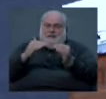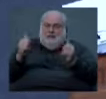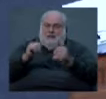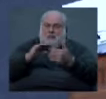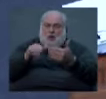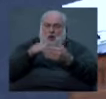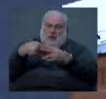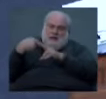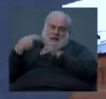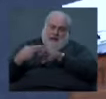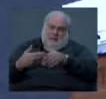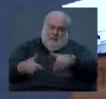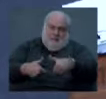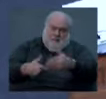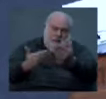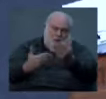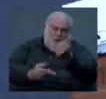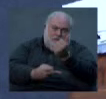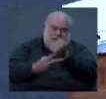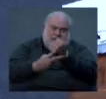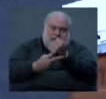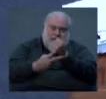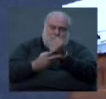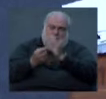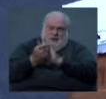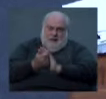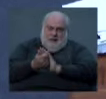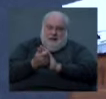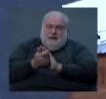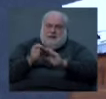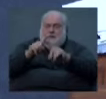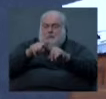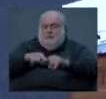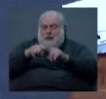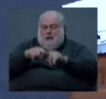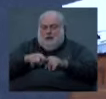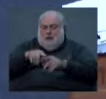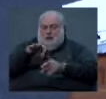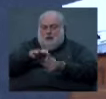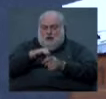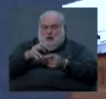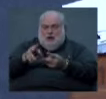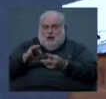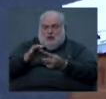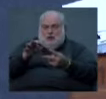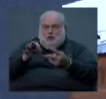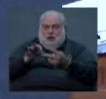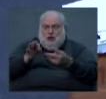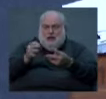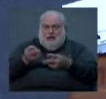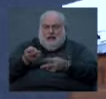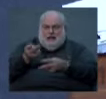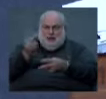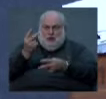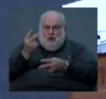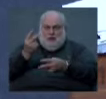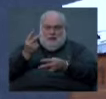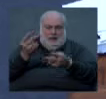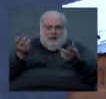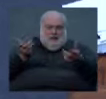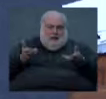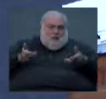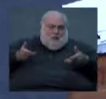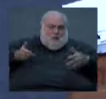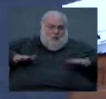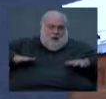submitted in many ways were saved or eliminated by each participating voter choosing two names they did not wish to have as the